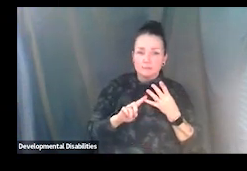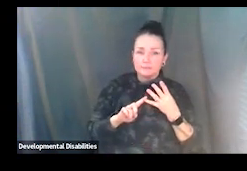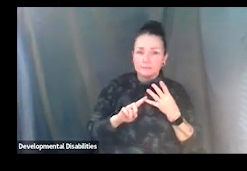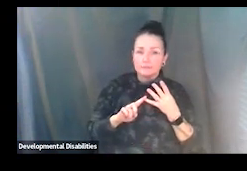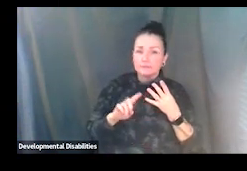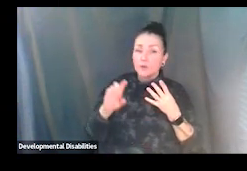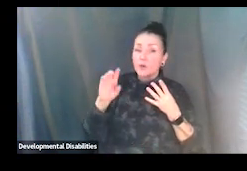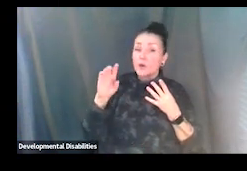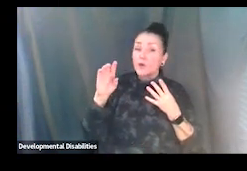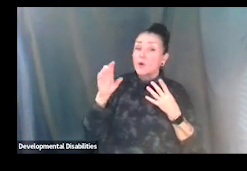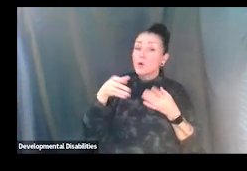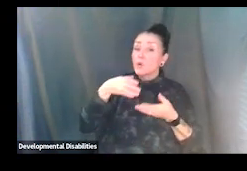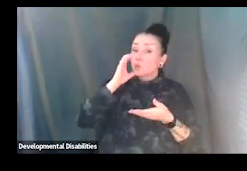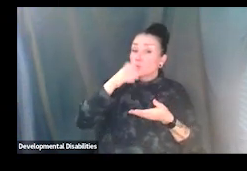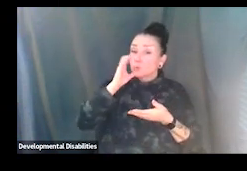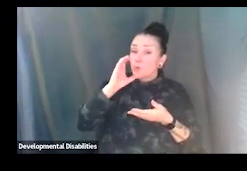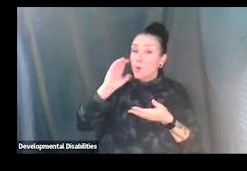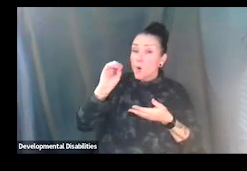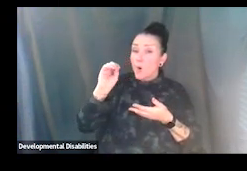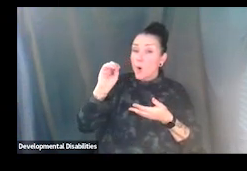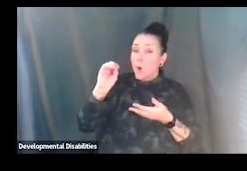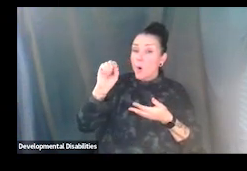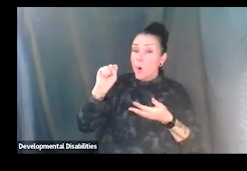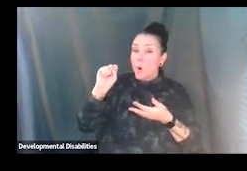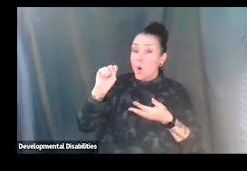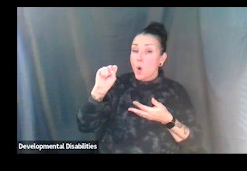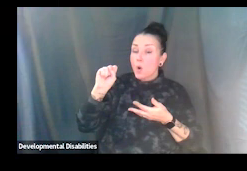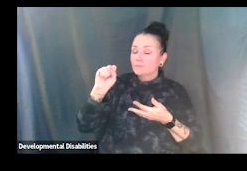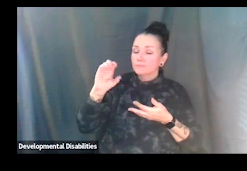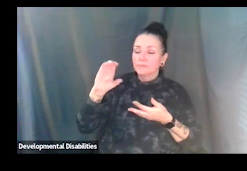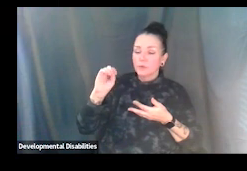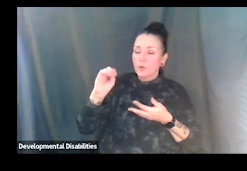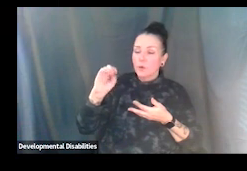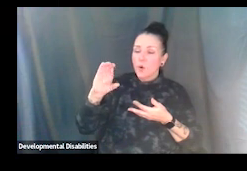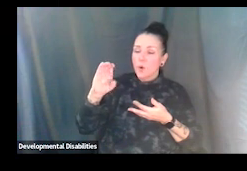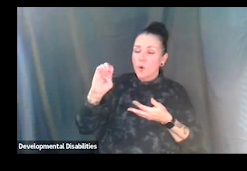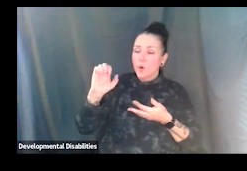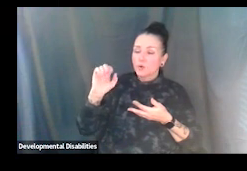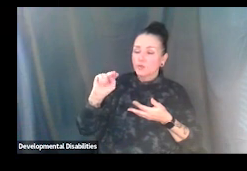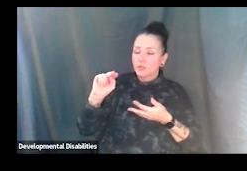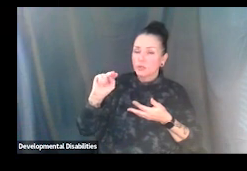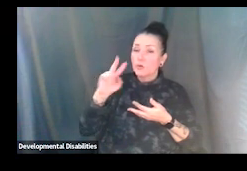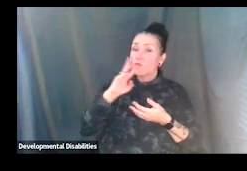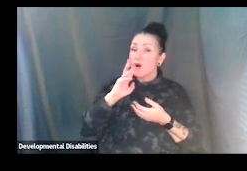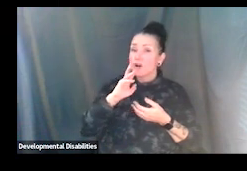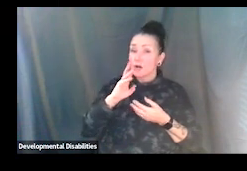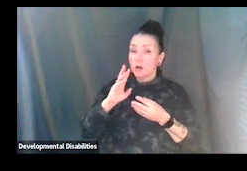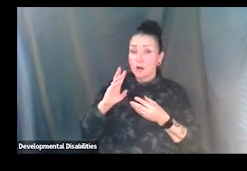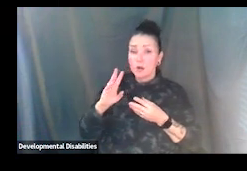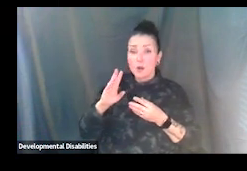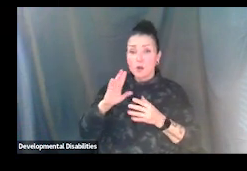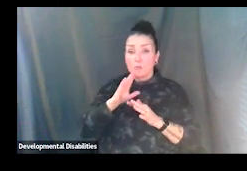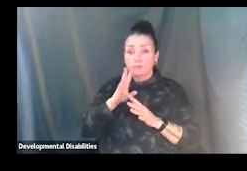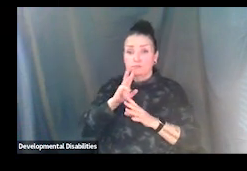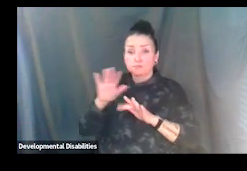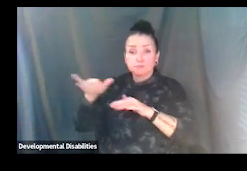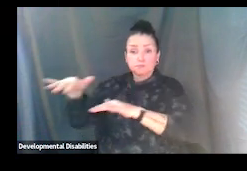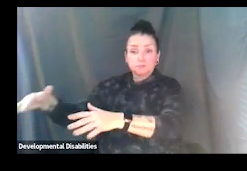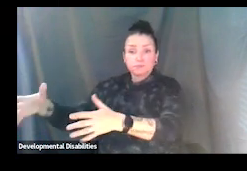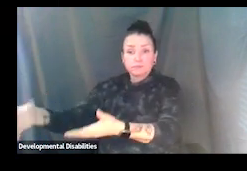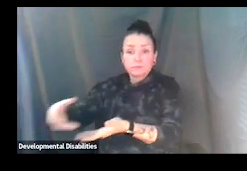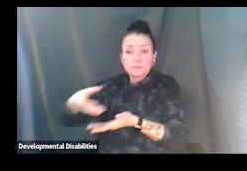to tap water, but I know the other benefits of it. And diatomaceous earth and mebendazole, which is